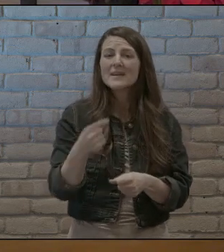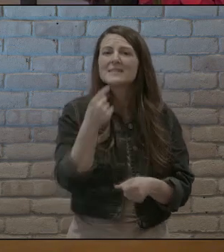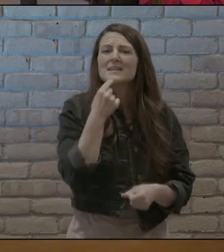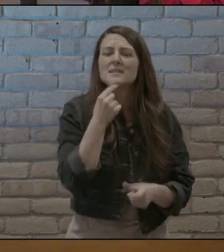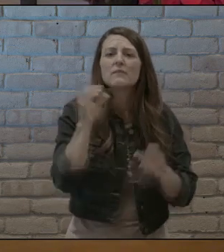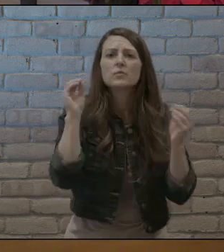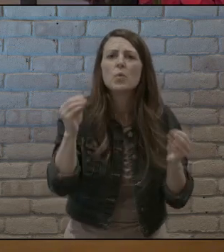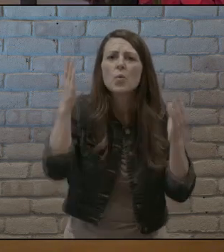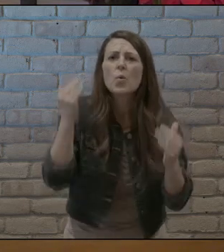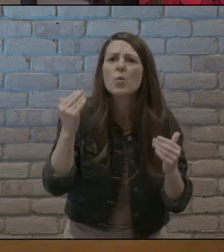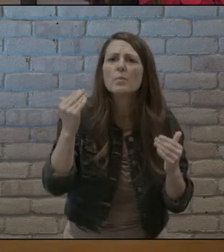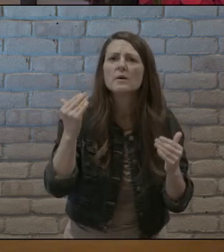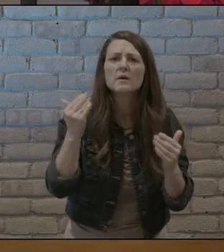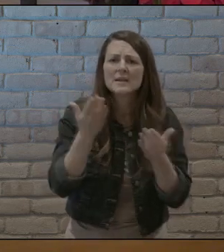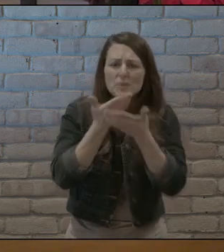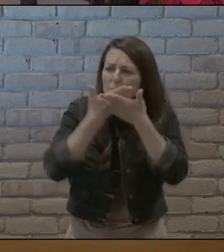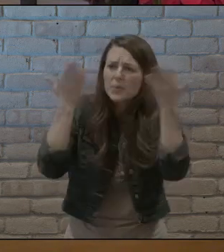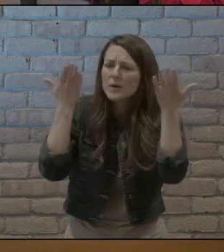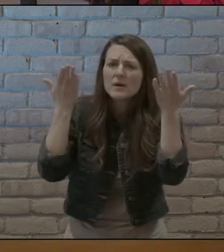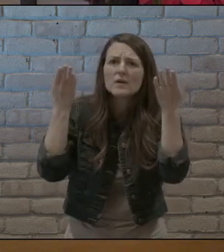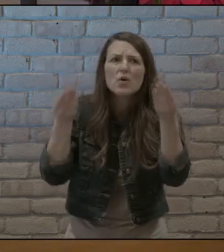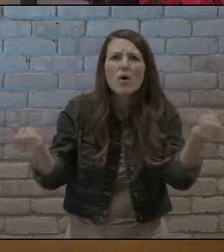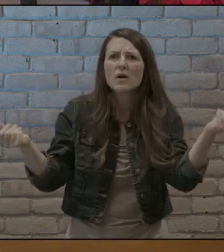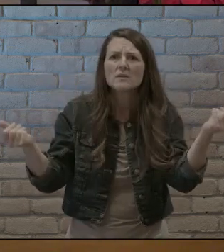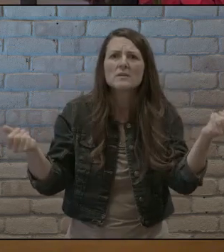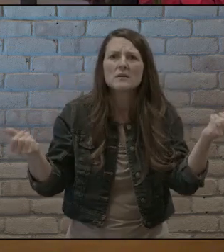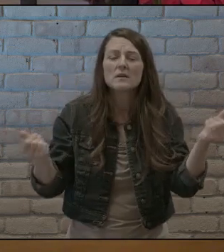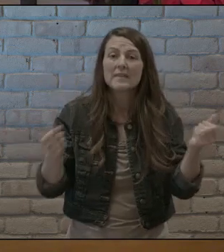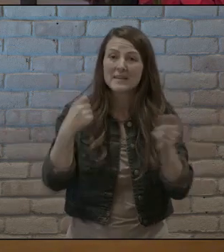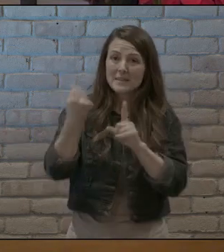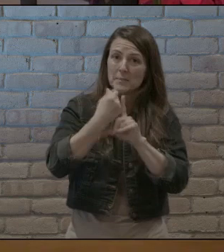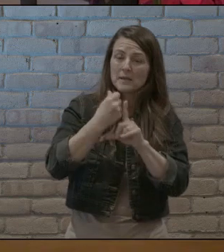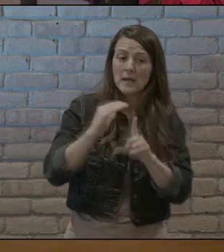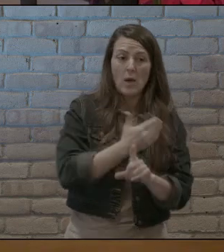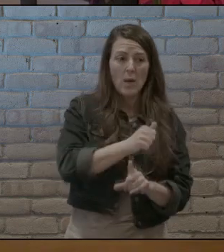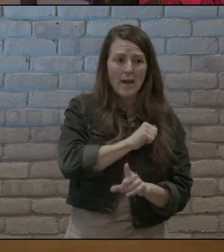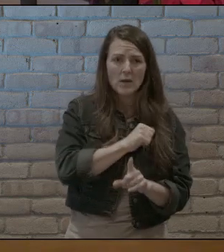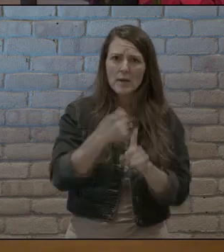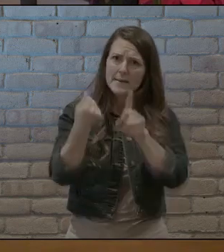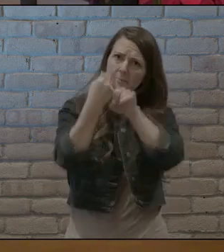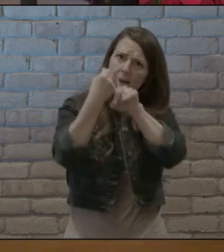it's impacting our attitudes and it's impacting our mental health in